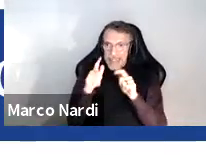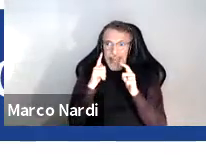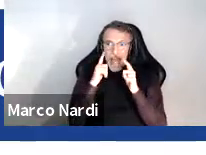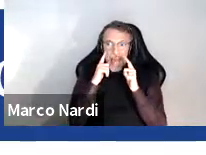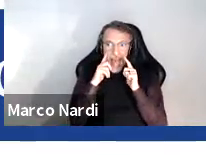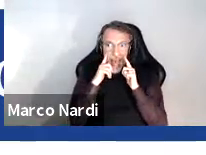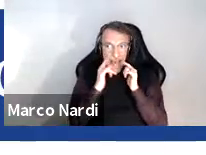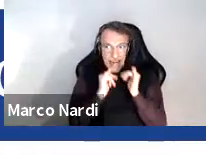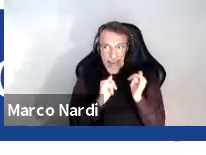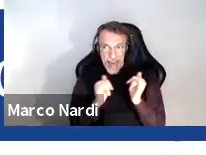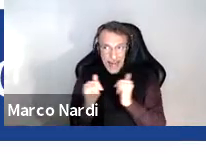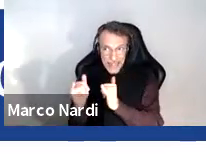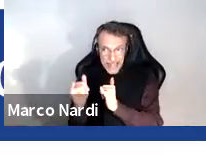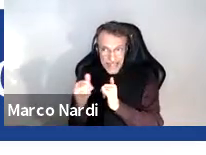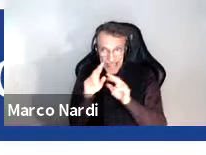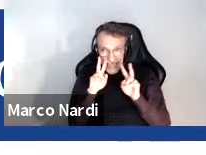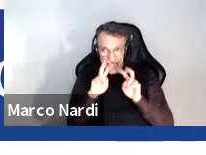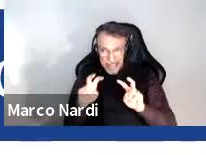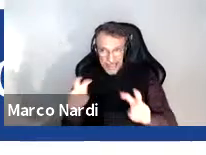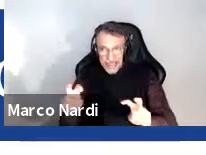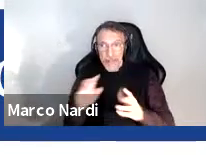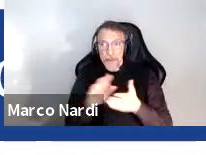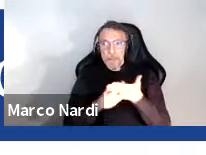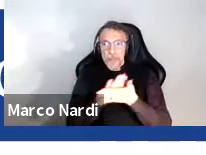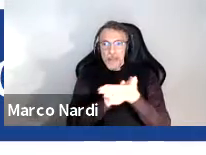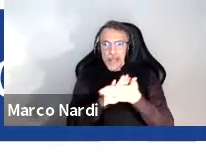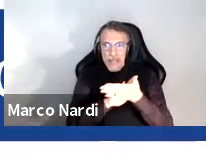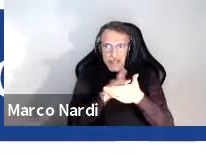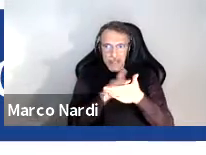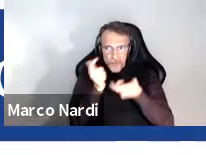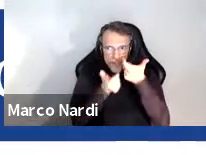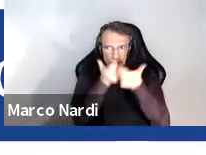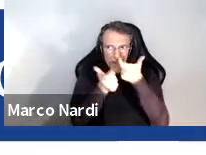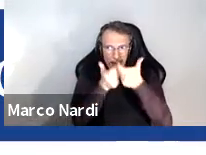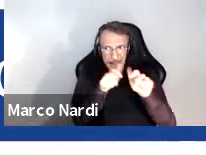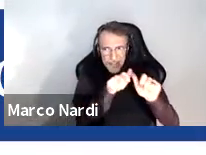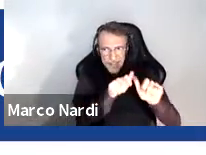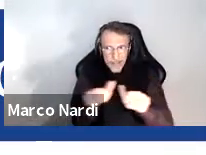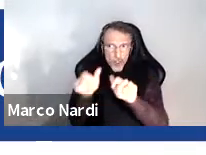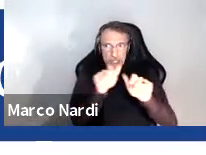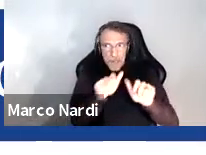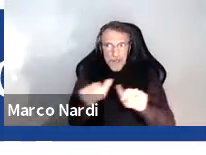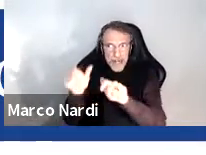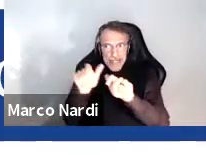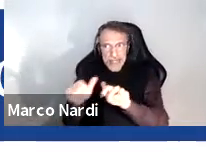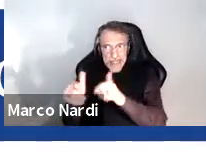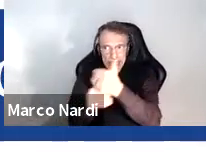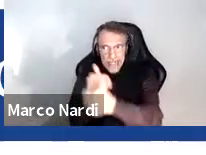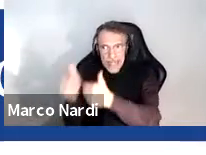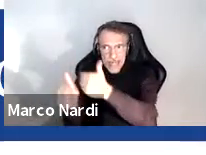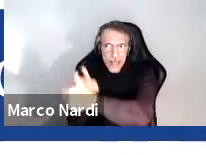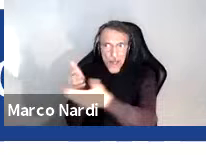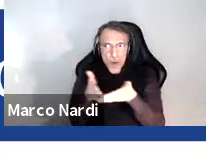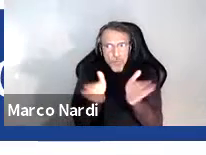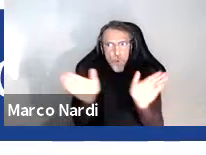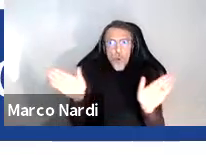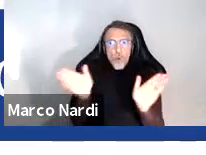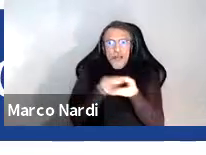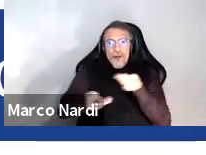make debt sustainable. Okay, debt sustainability analysis are part of broader economic